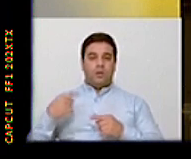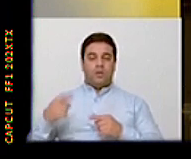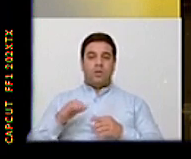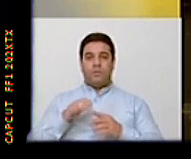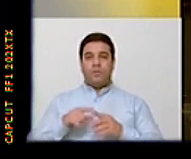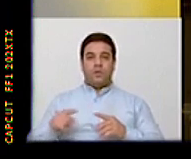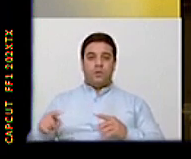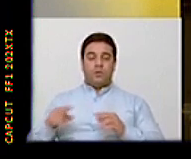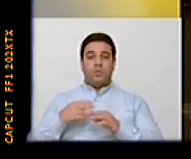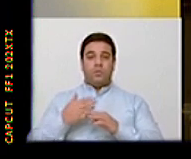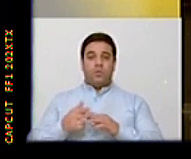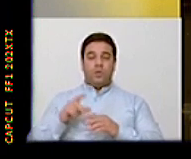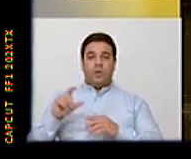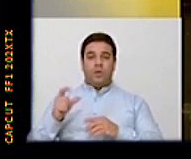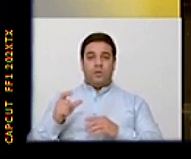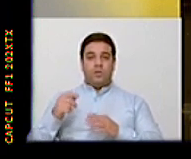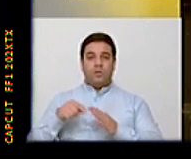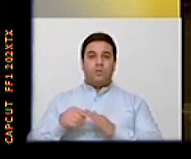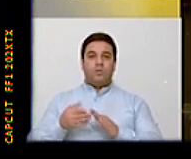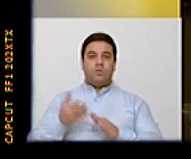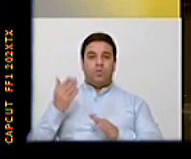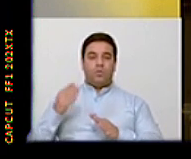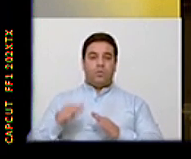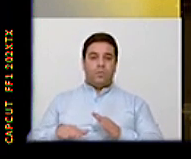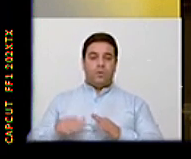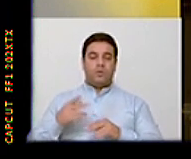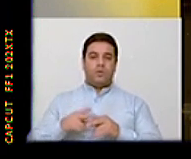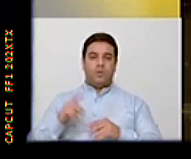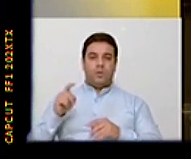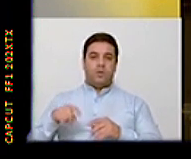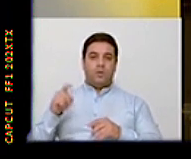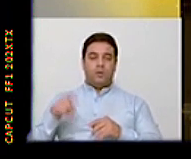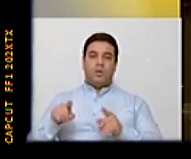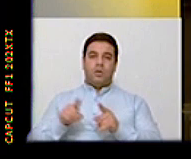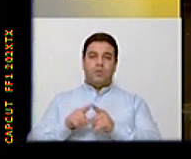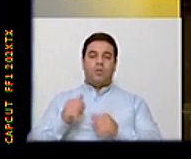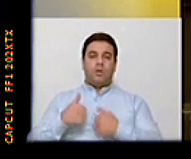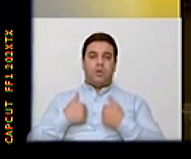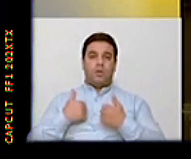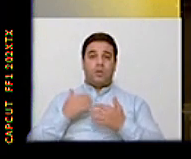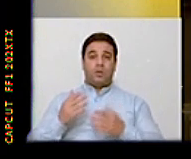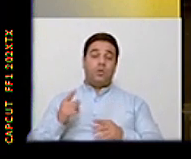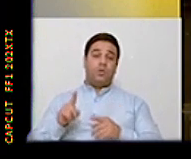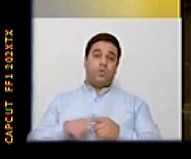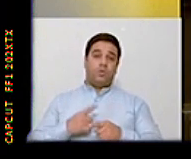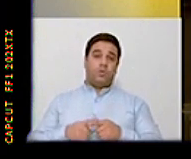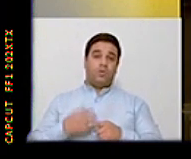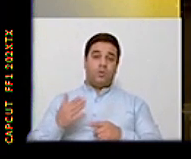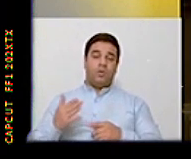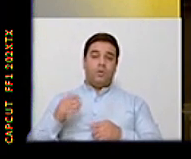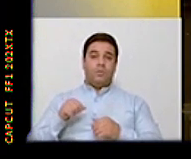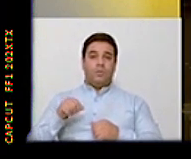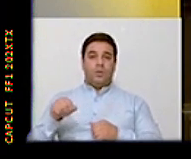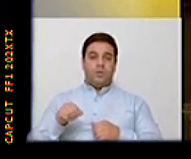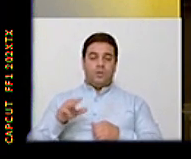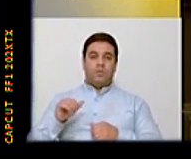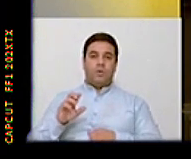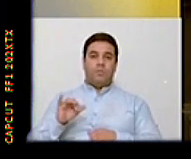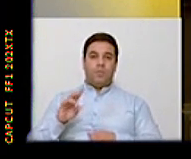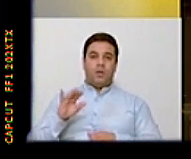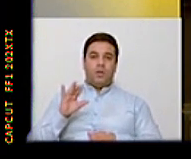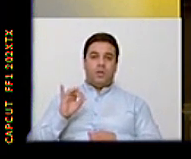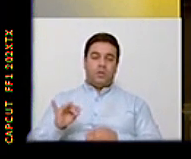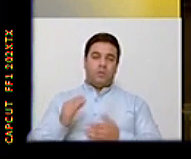vaqtida uni ignasi yuqoriga pastga tebranma harakat qilar ekan. Yoki beshik va belanchakni